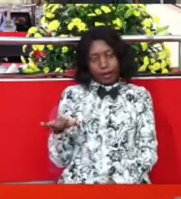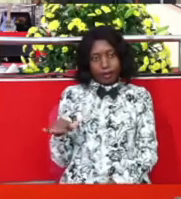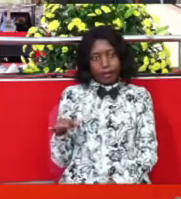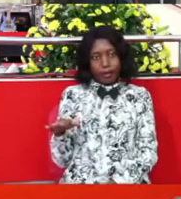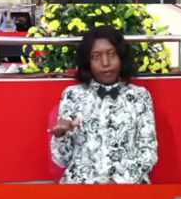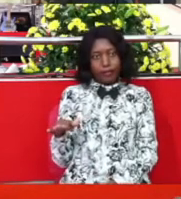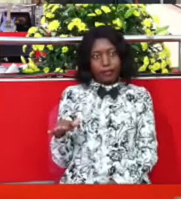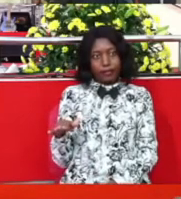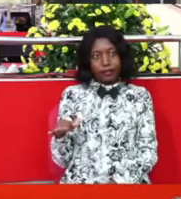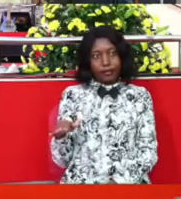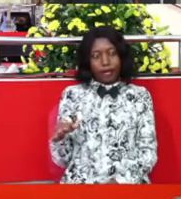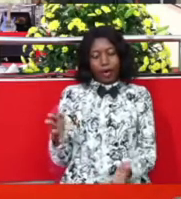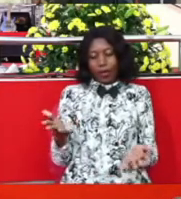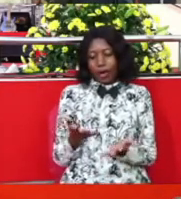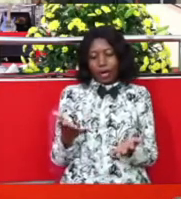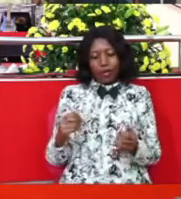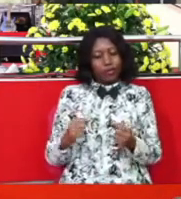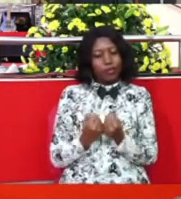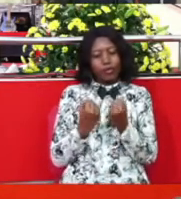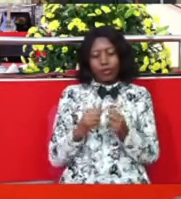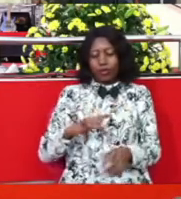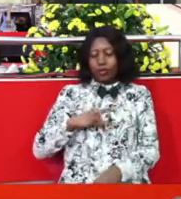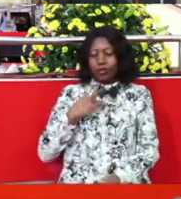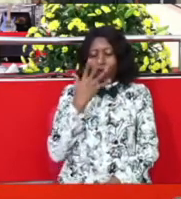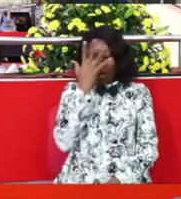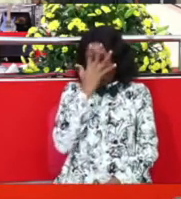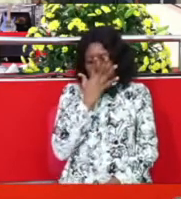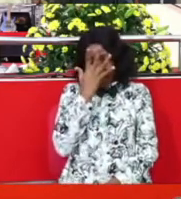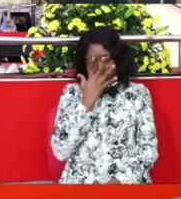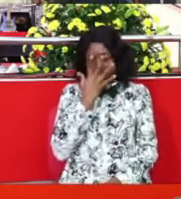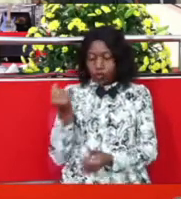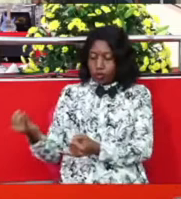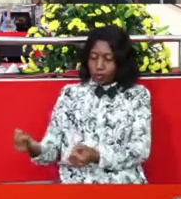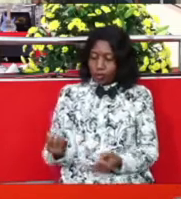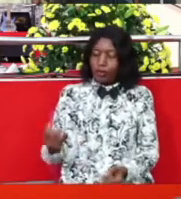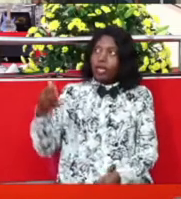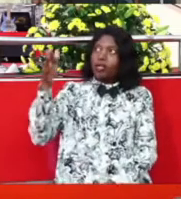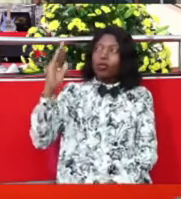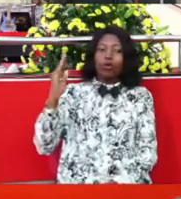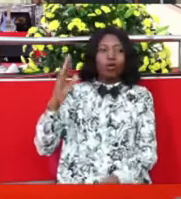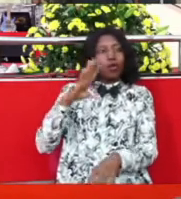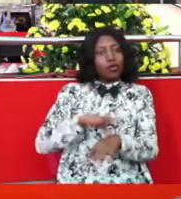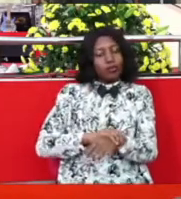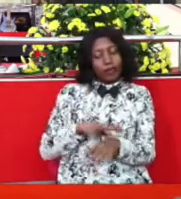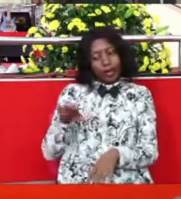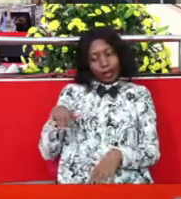he will not feel shy to invite God to find a place of dwelling. Ambapo